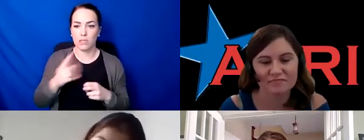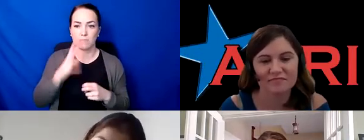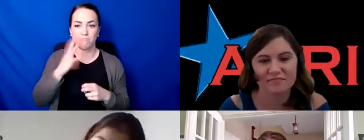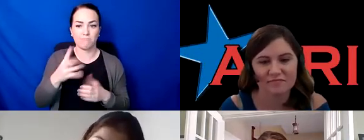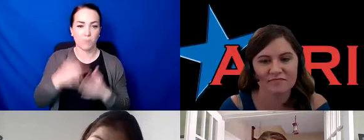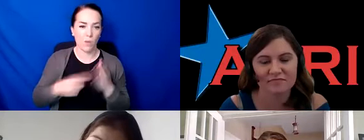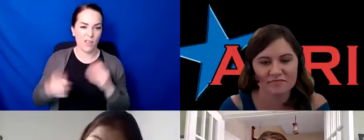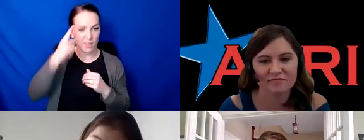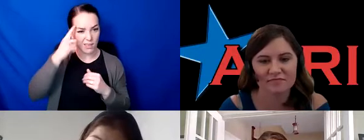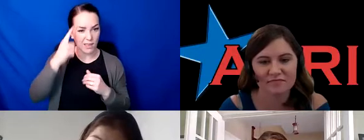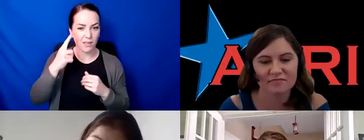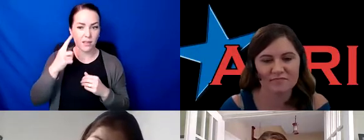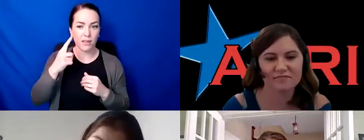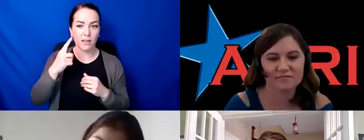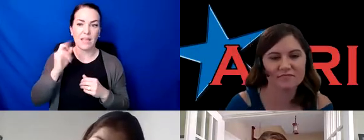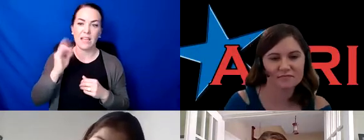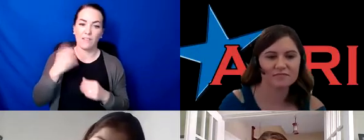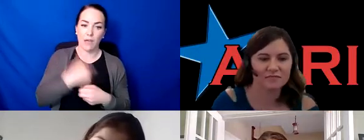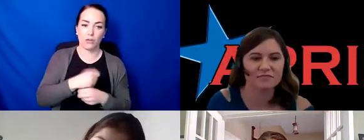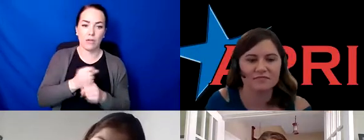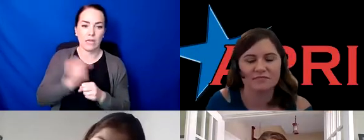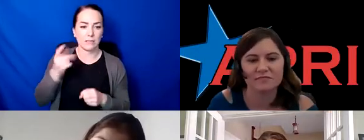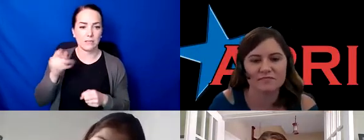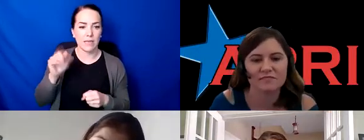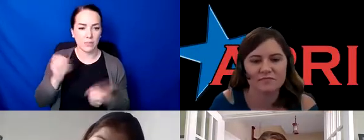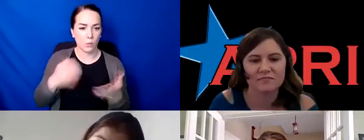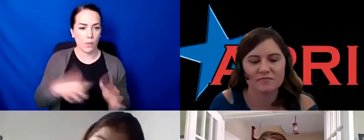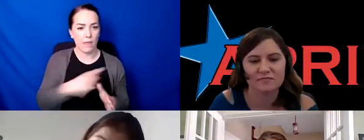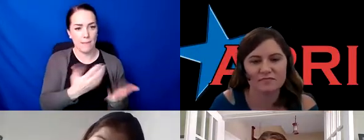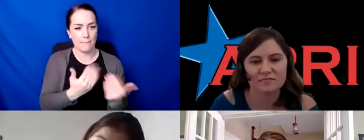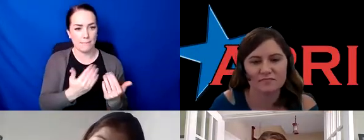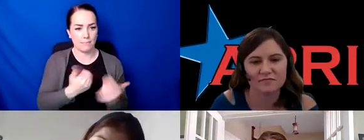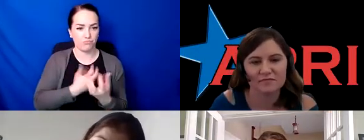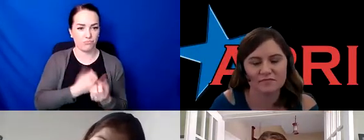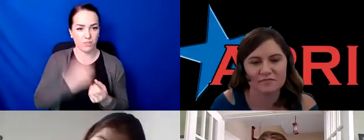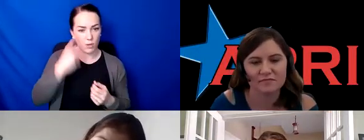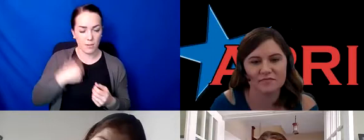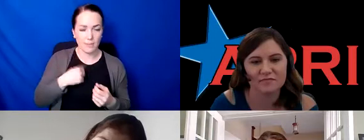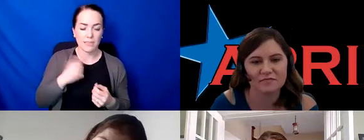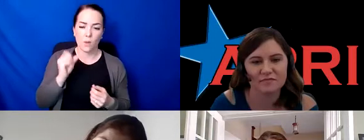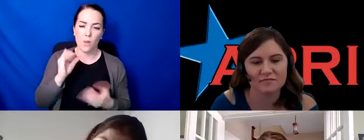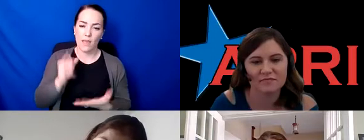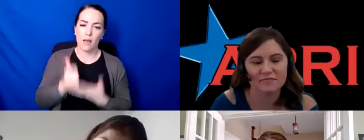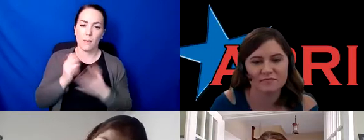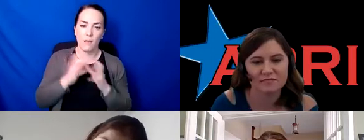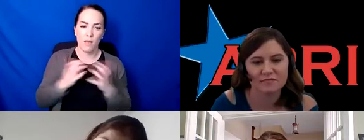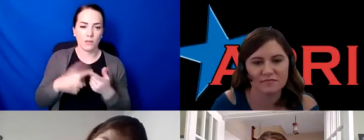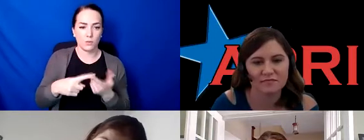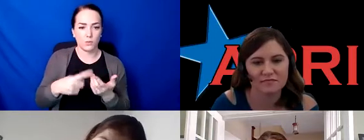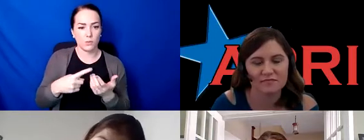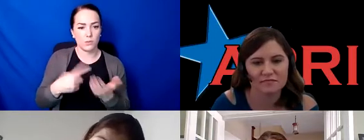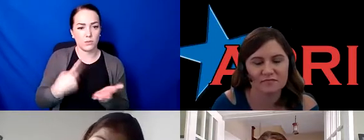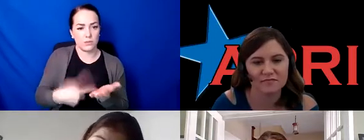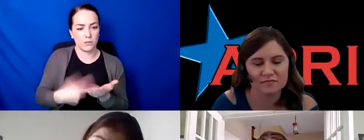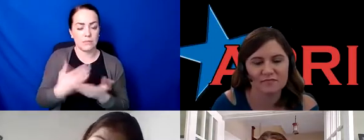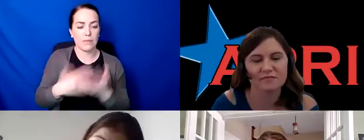mind, especially when they're given the space to kind of do so. So that was really helpful for addressing some negative